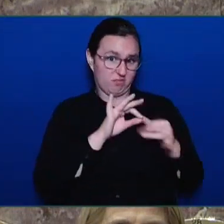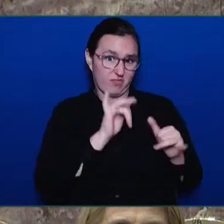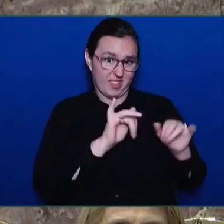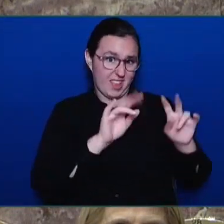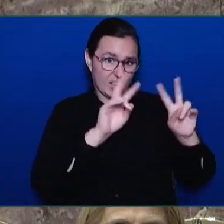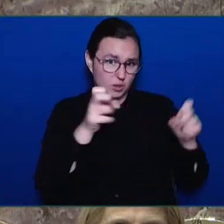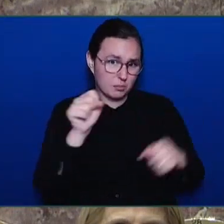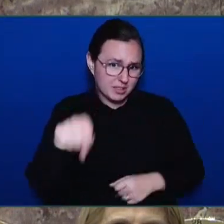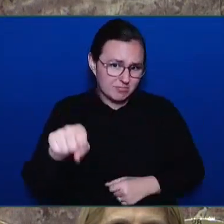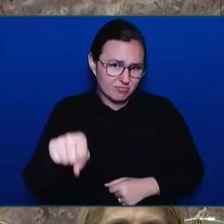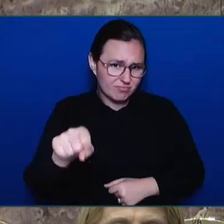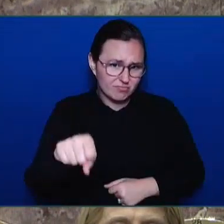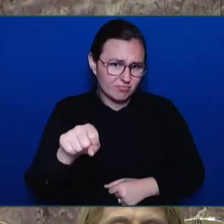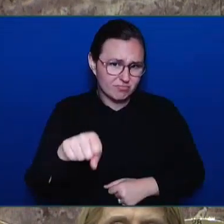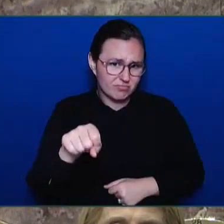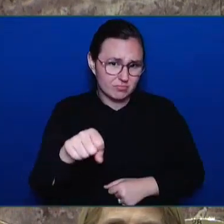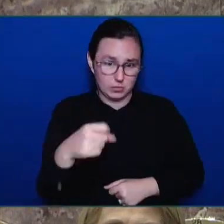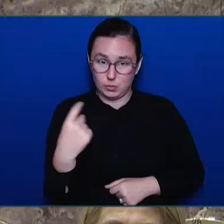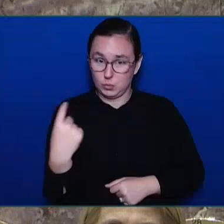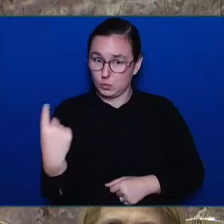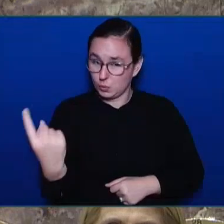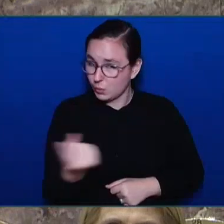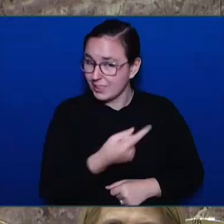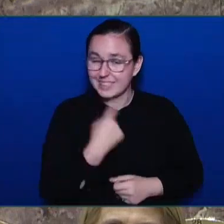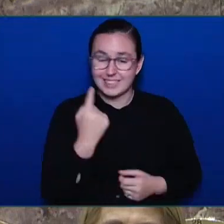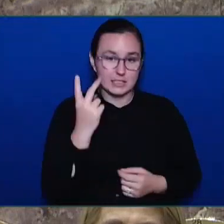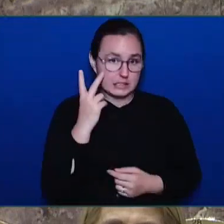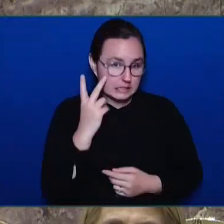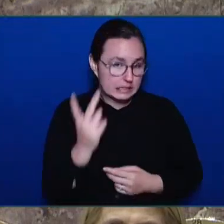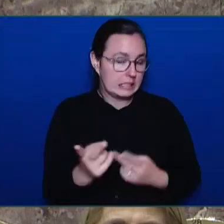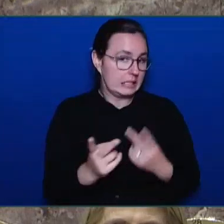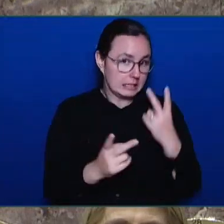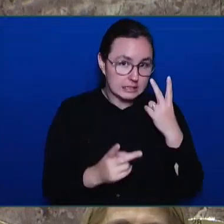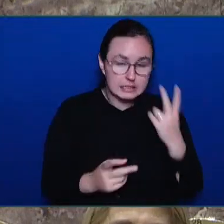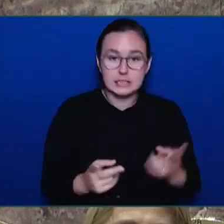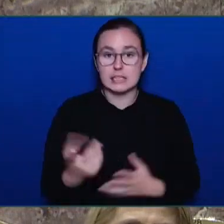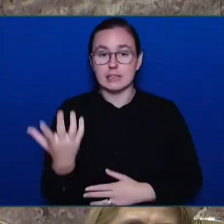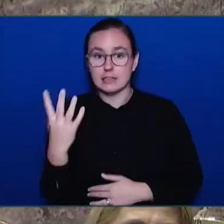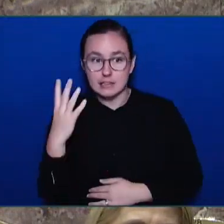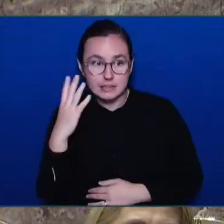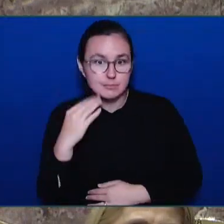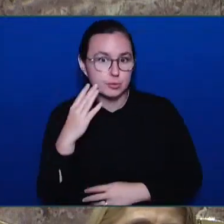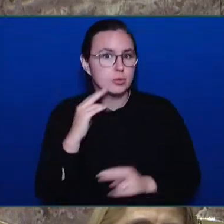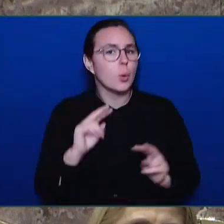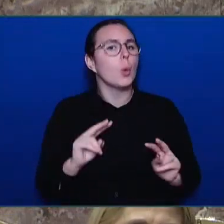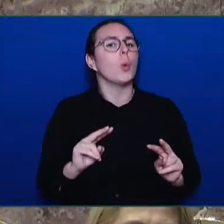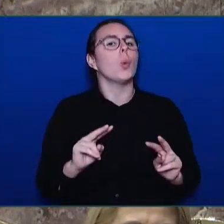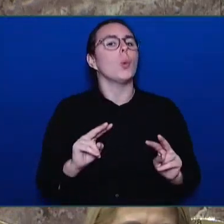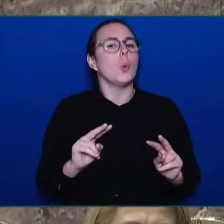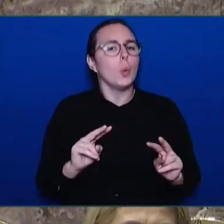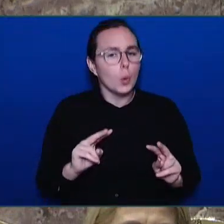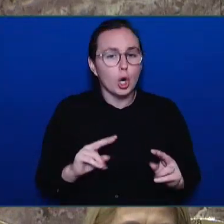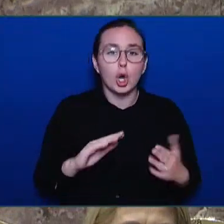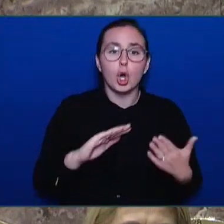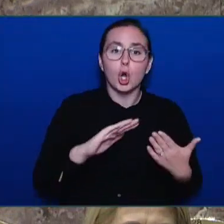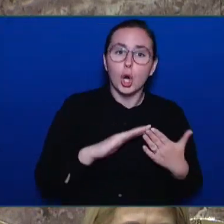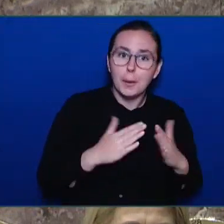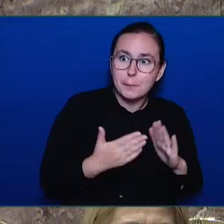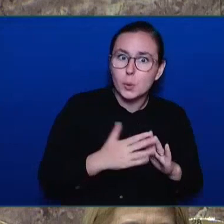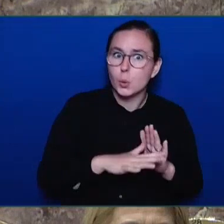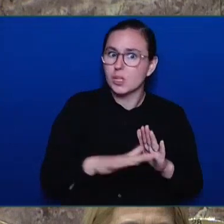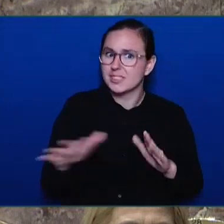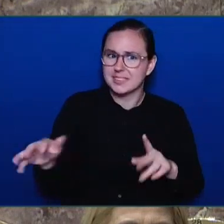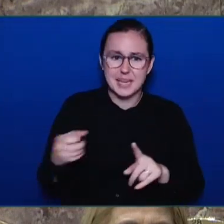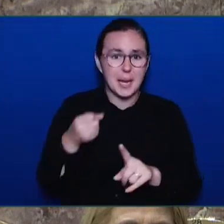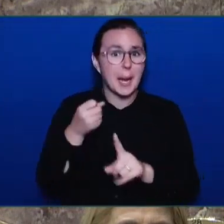in our circles, have been impacted by the mental health and substance use crisis in our province, a crisis, frankly, that